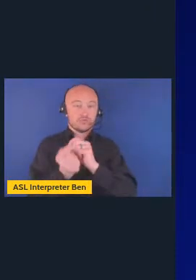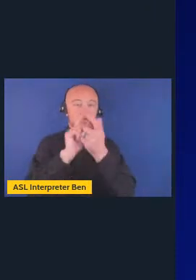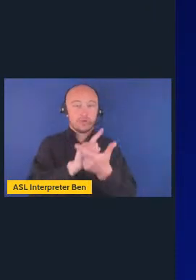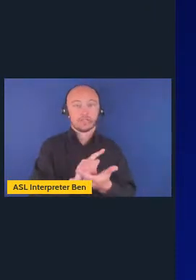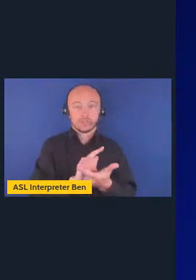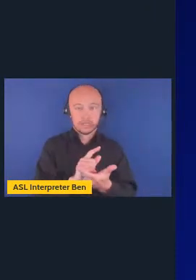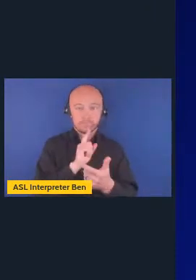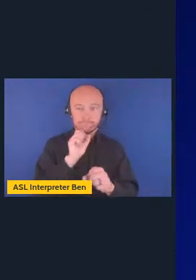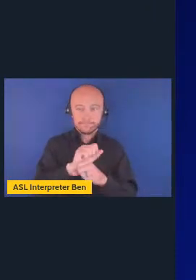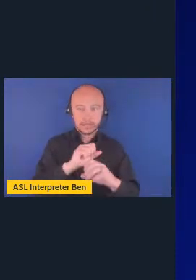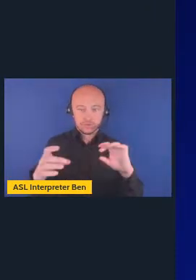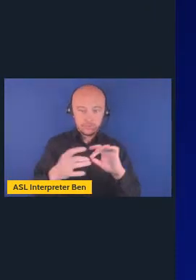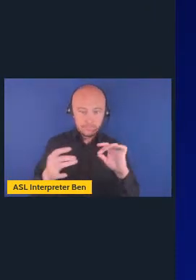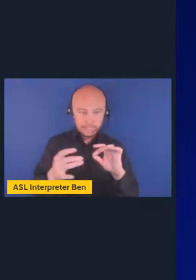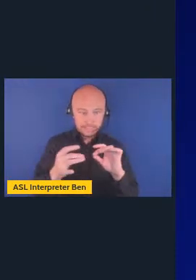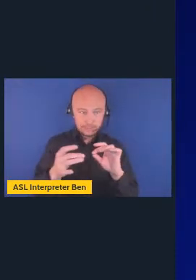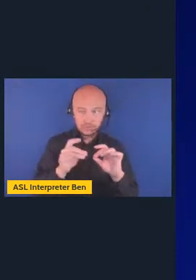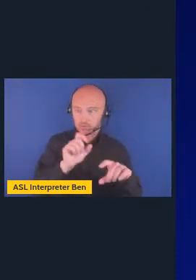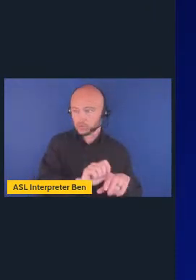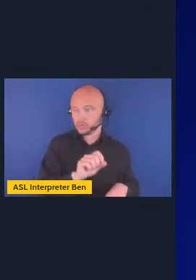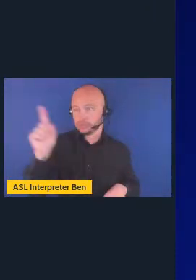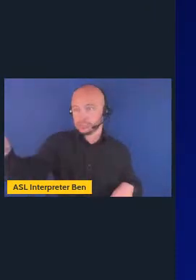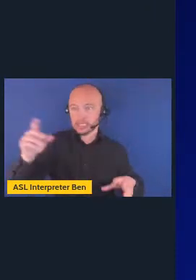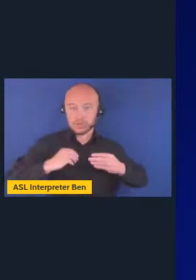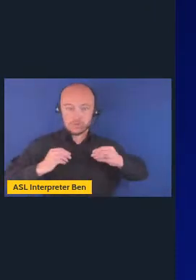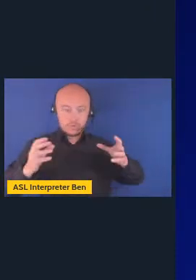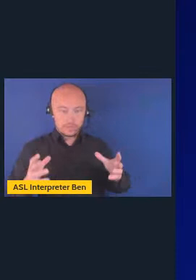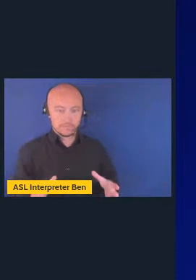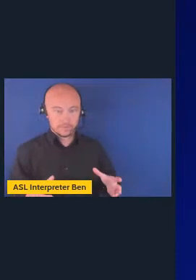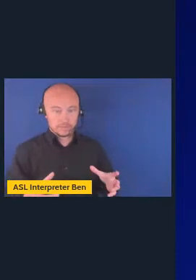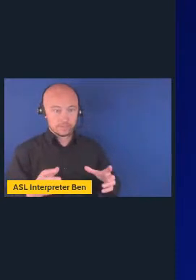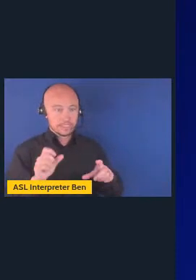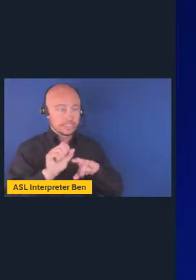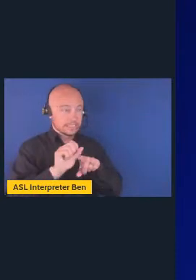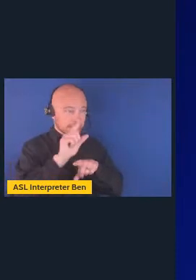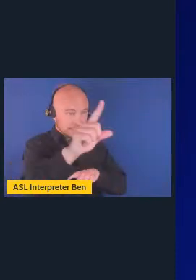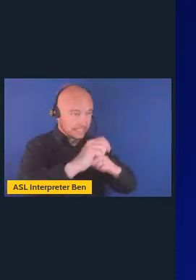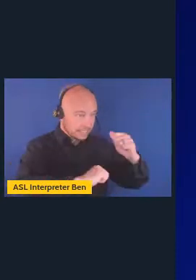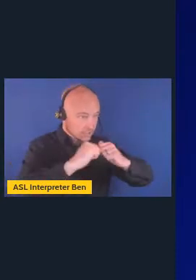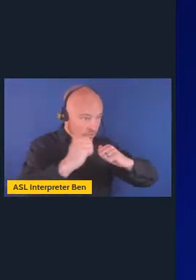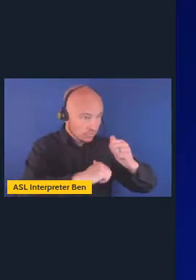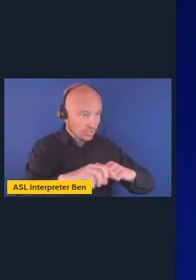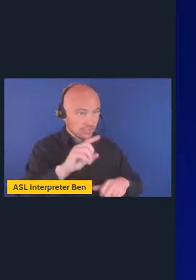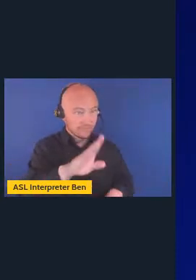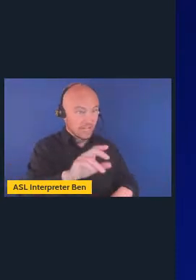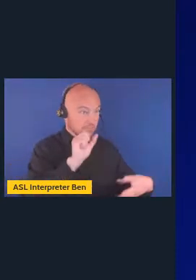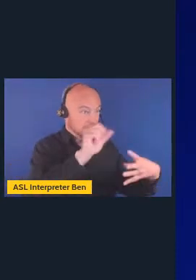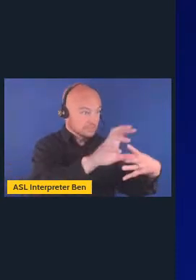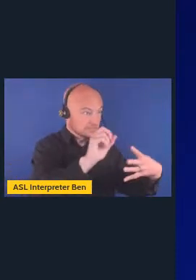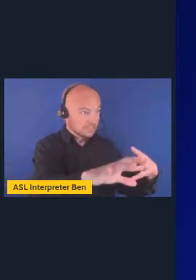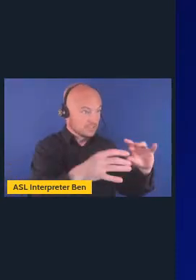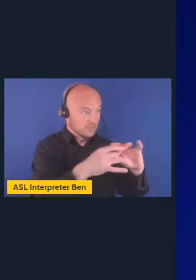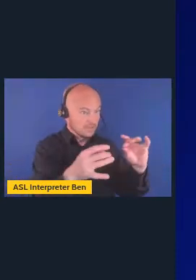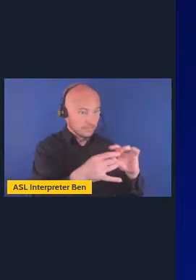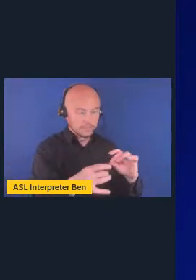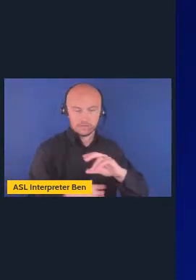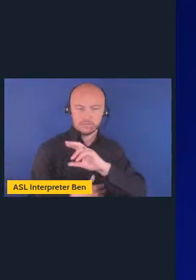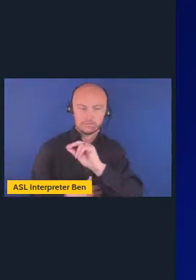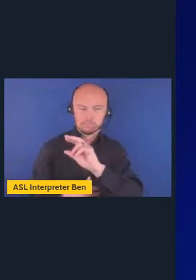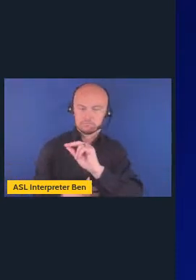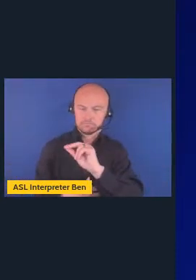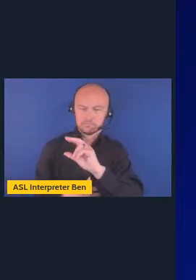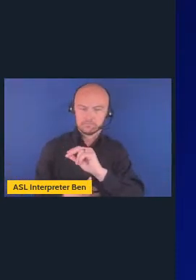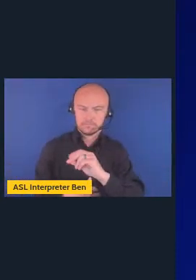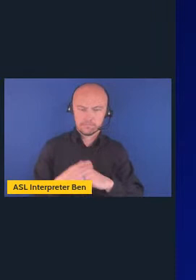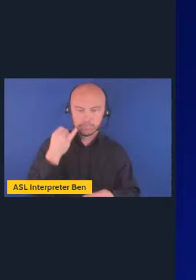actual message you can send on to your receivers. You don't want to be sending the structure of your database directly into your message channel, especially if it's